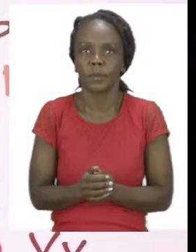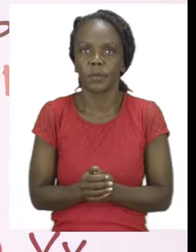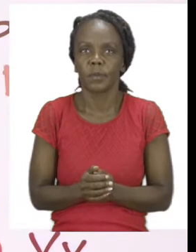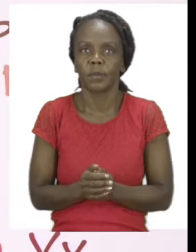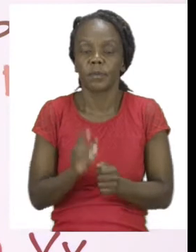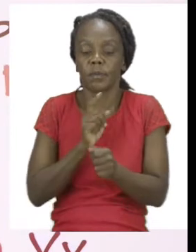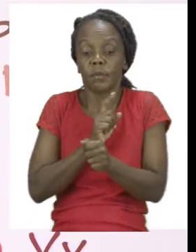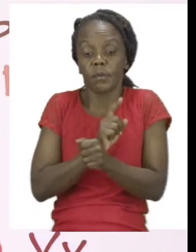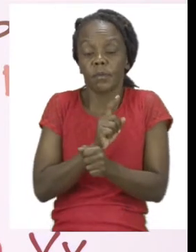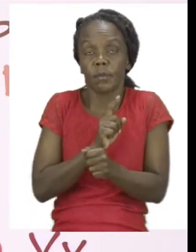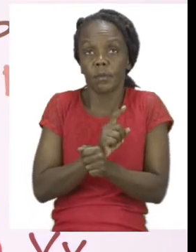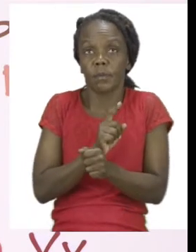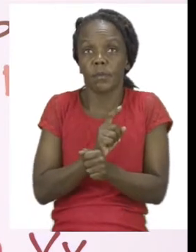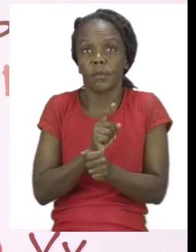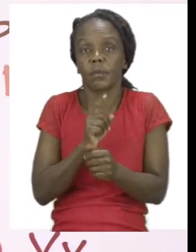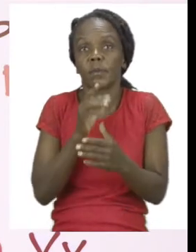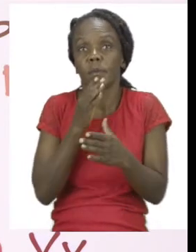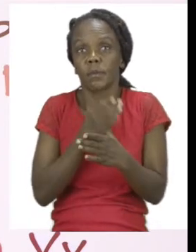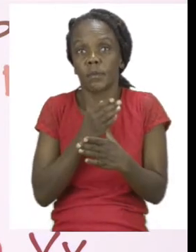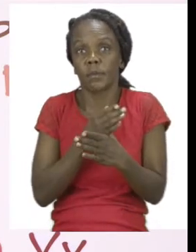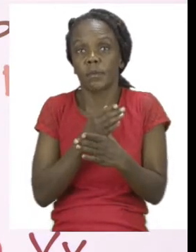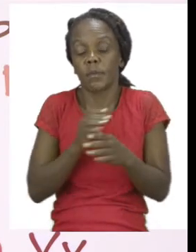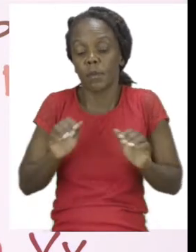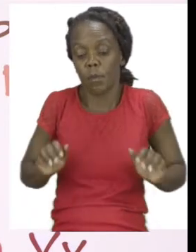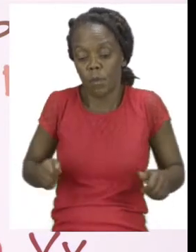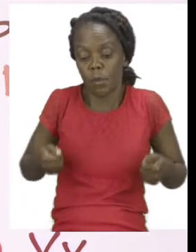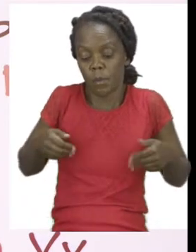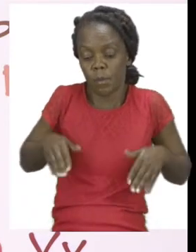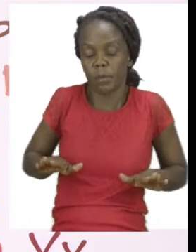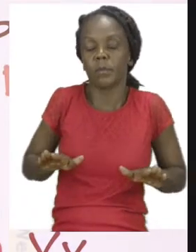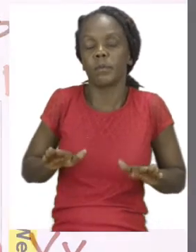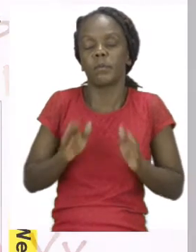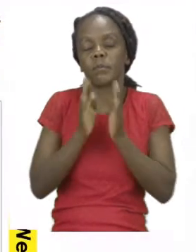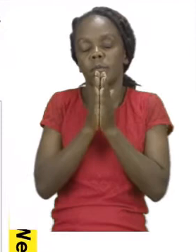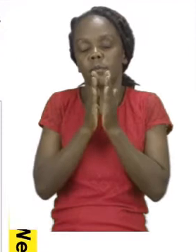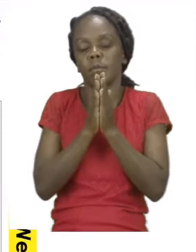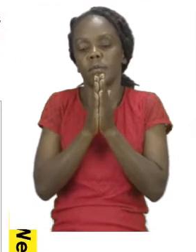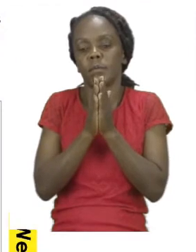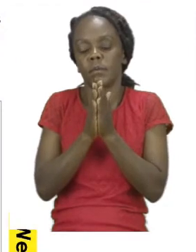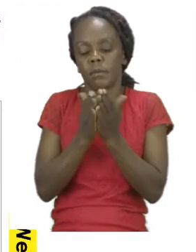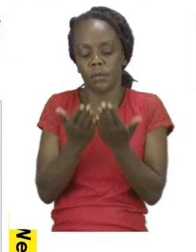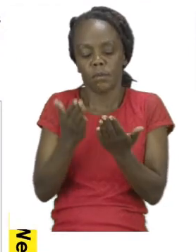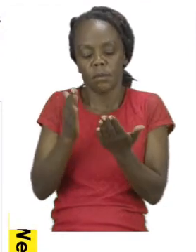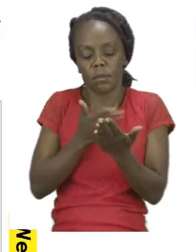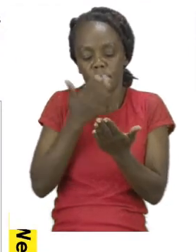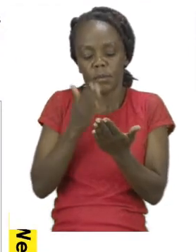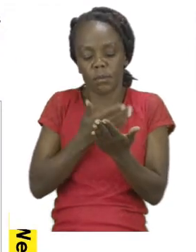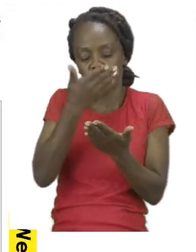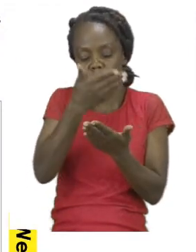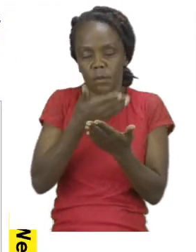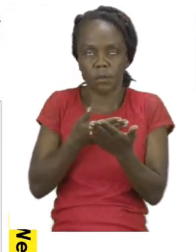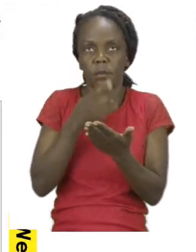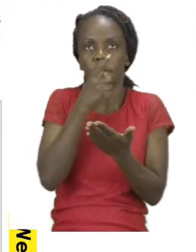Our first exercise today, boys and girls, let us turn to page 19. Now on